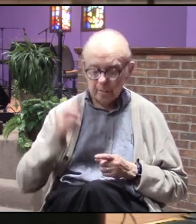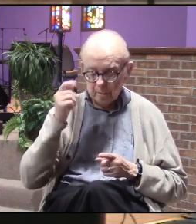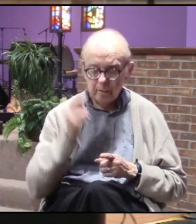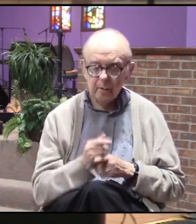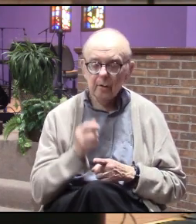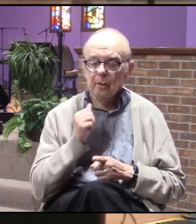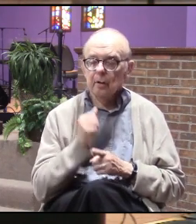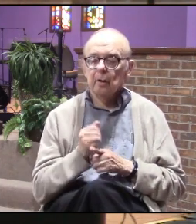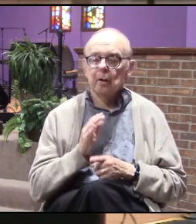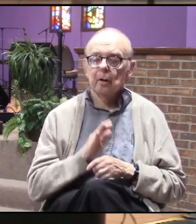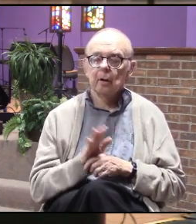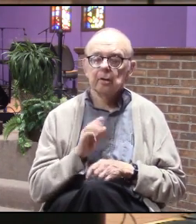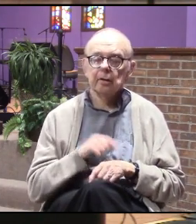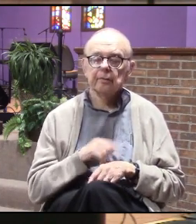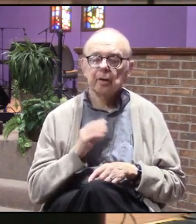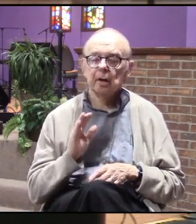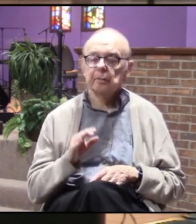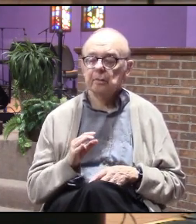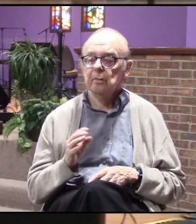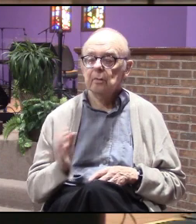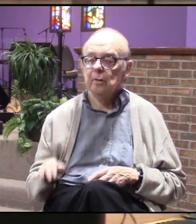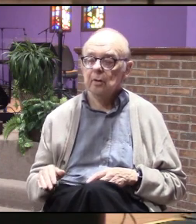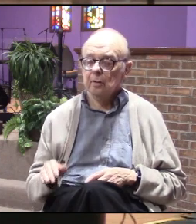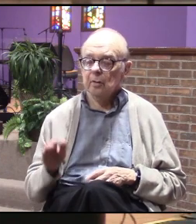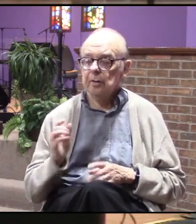Having a hard enough time raising herself.